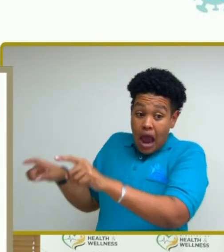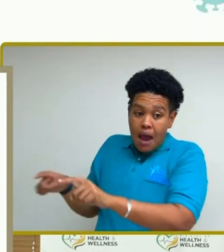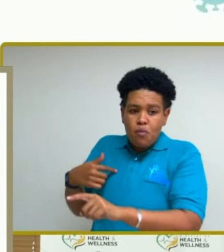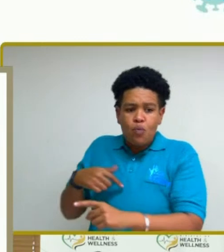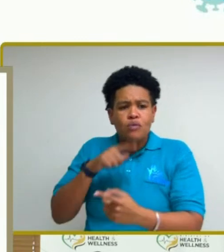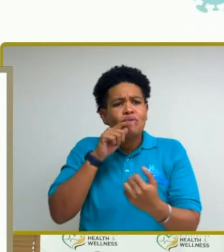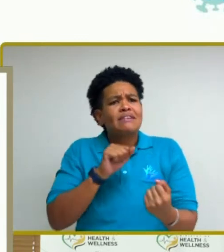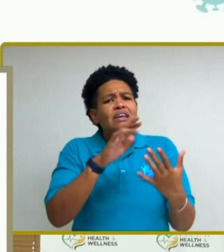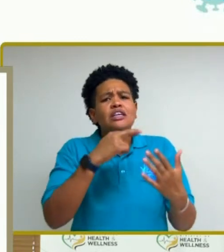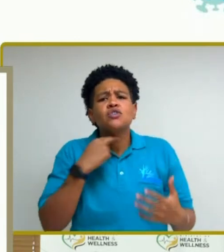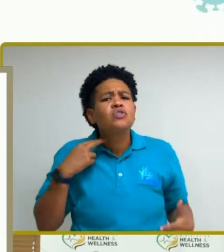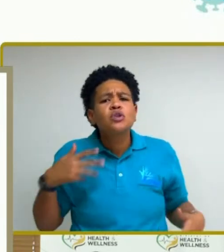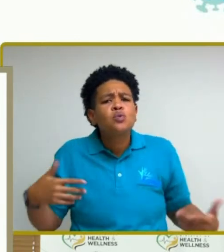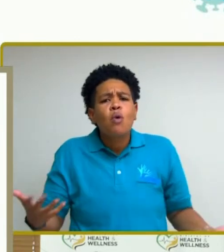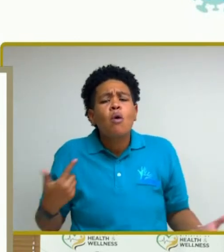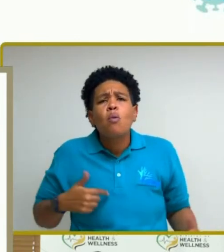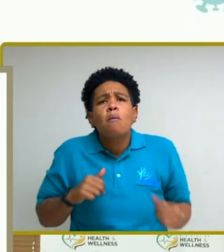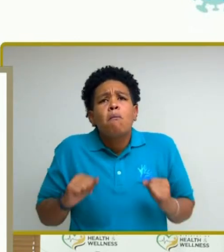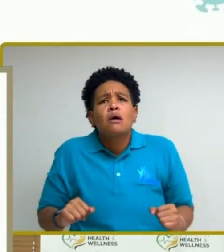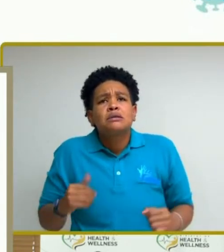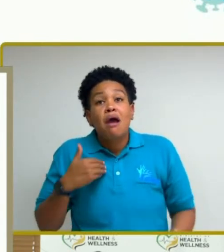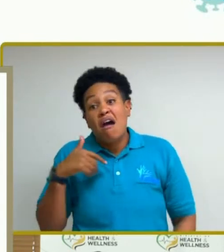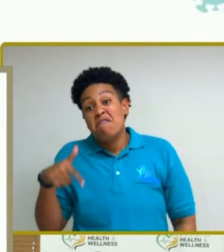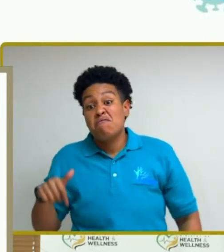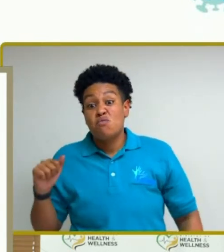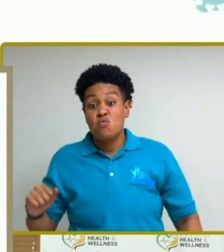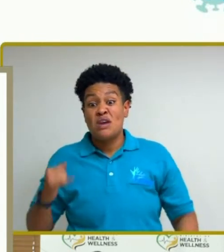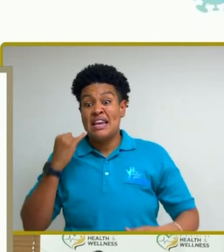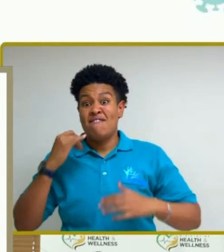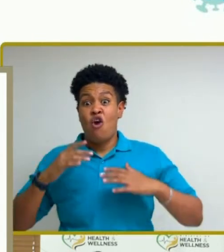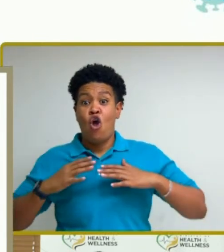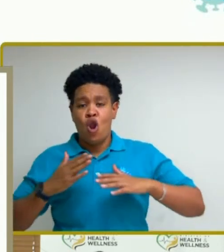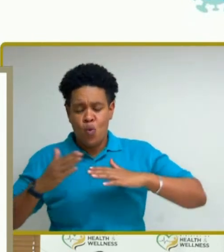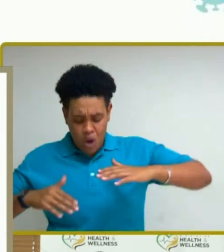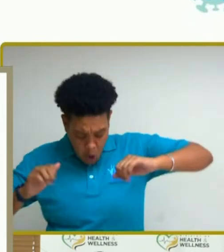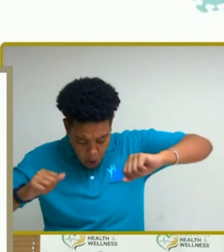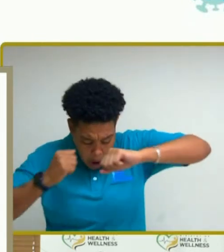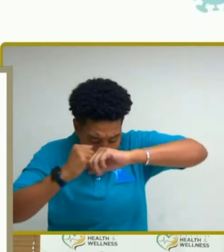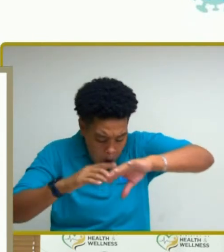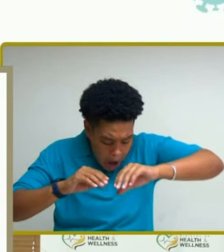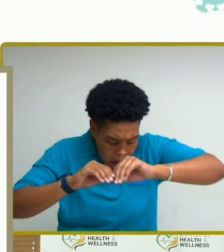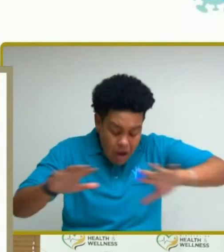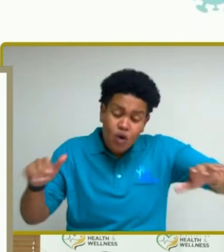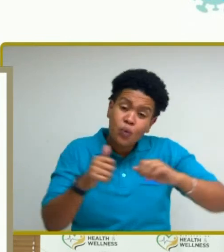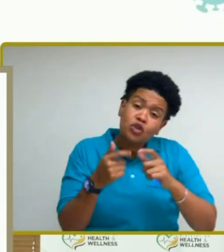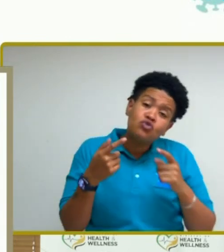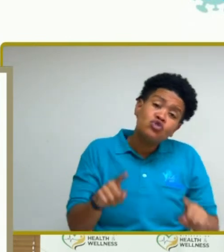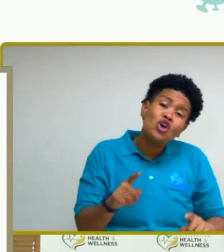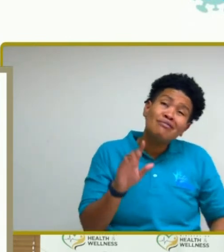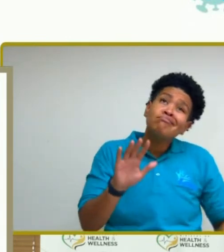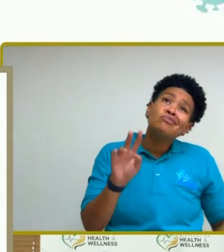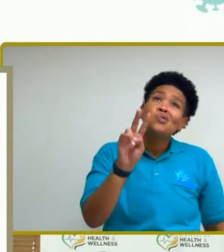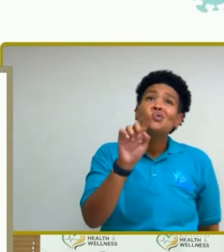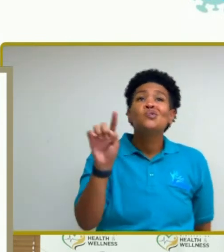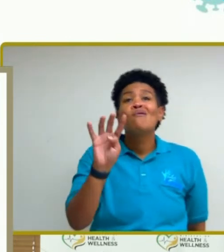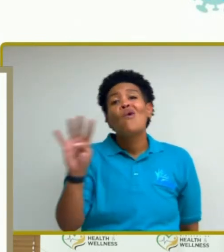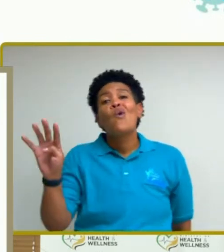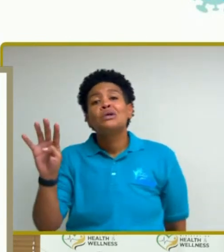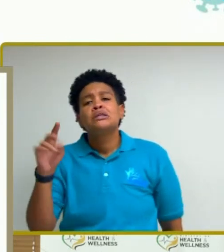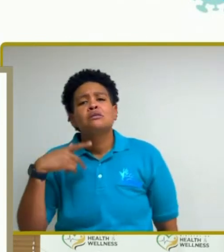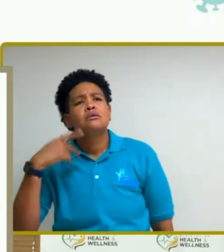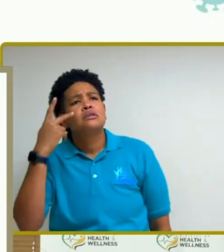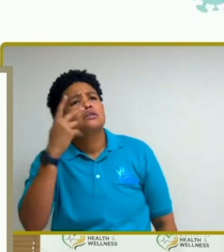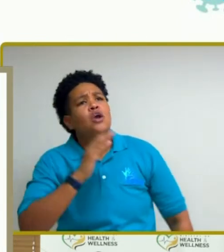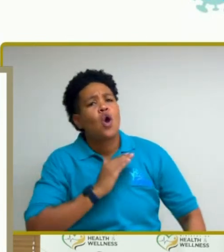face the risk that we could have, this could be a triggering weekend with the result that in another 2 to 4 weeks we would see